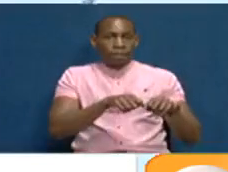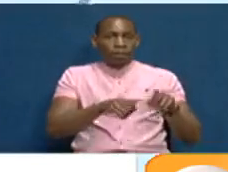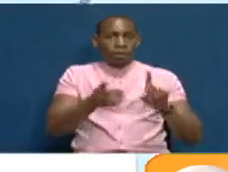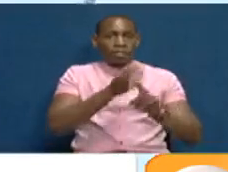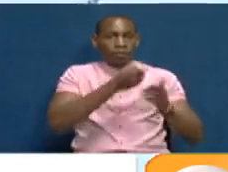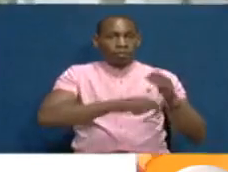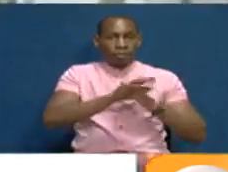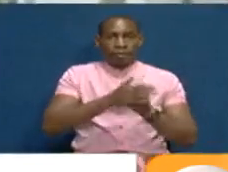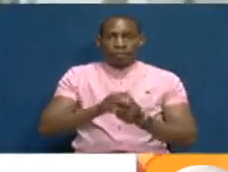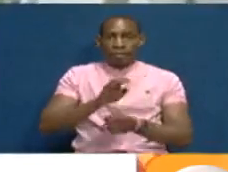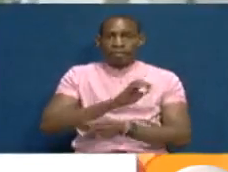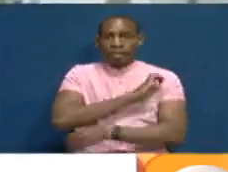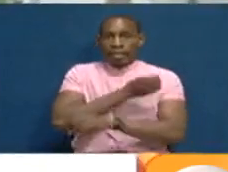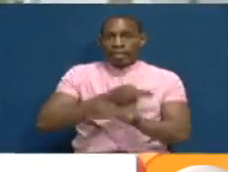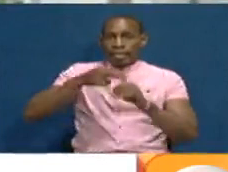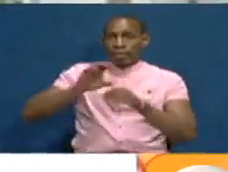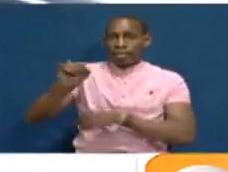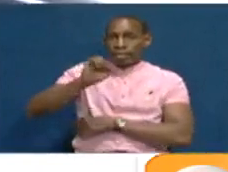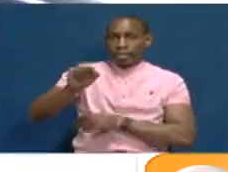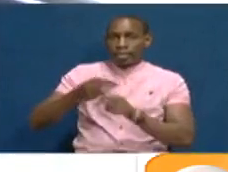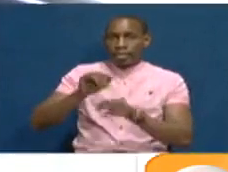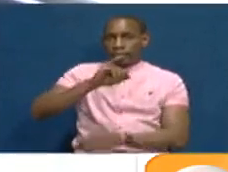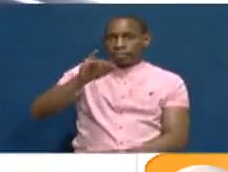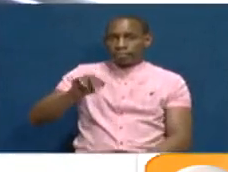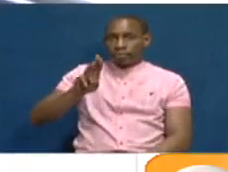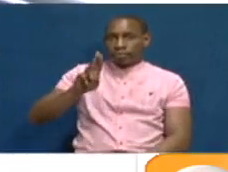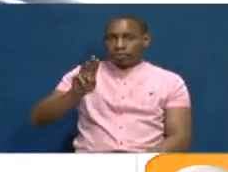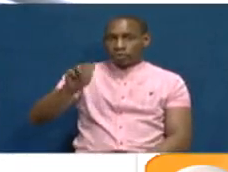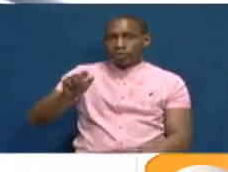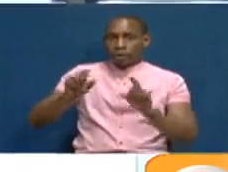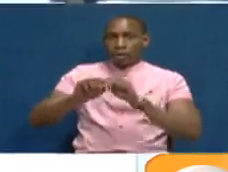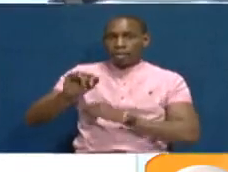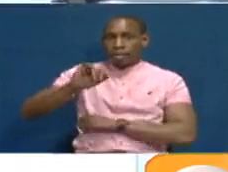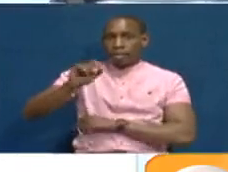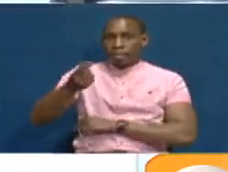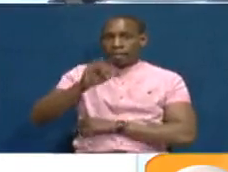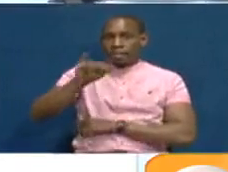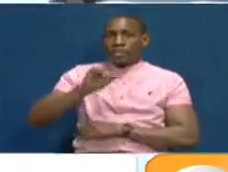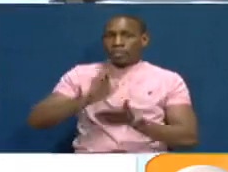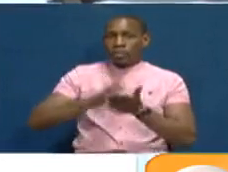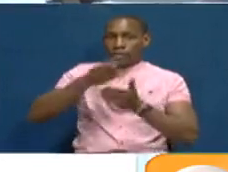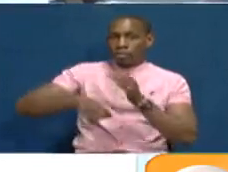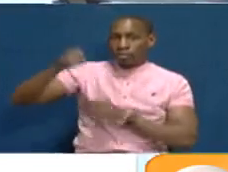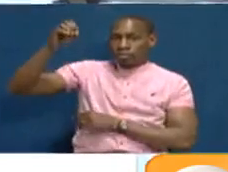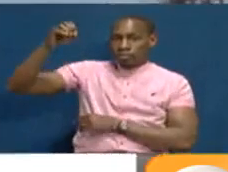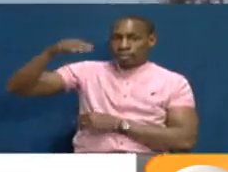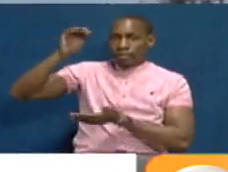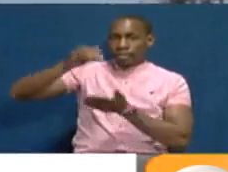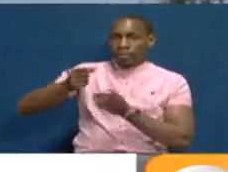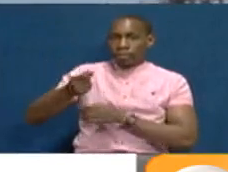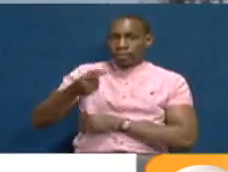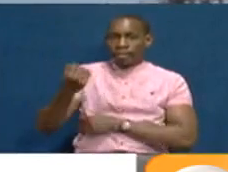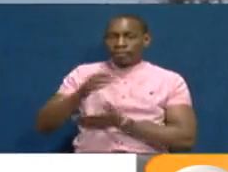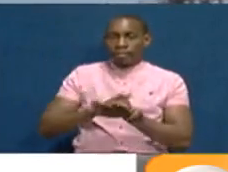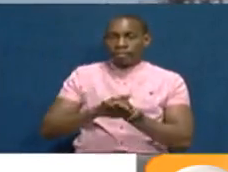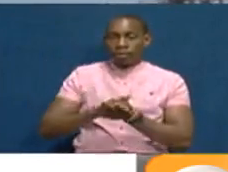costs. Energy and Petroleum Cabinet Secretary Monica Juma in January said the cost of power would come down by March to fulfill